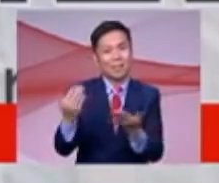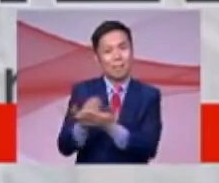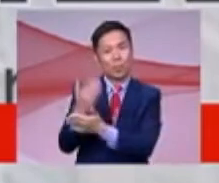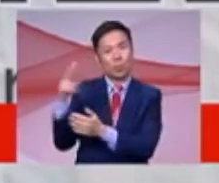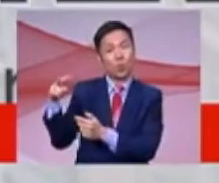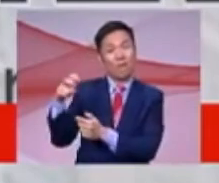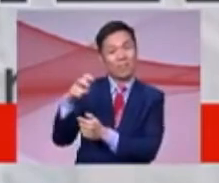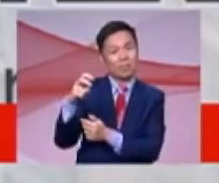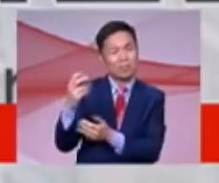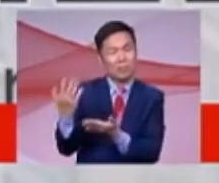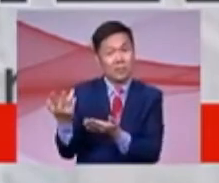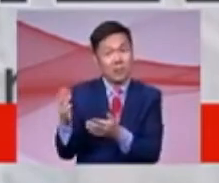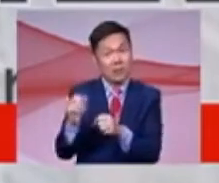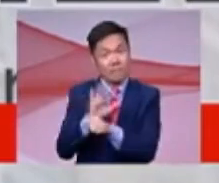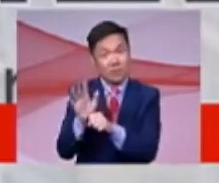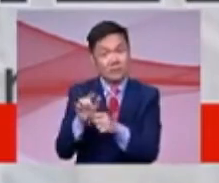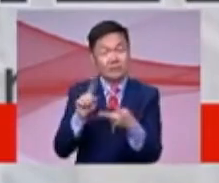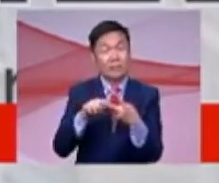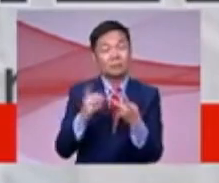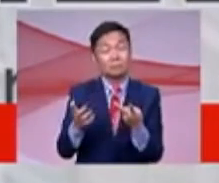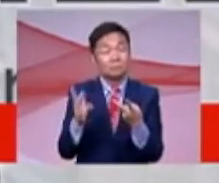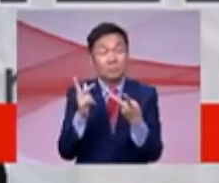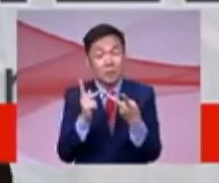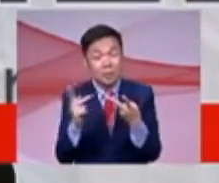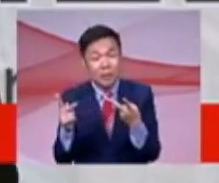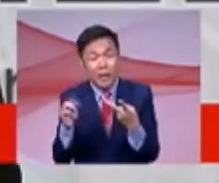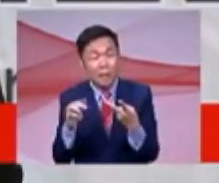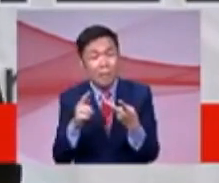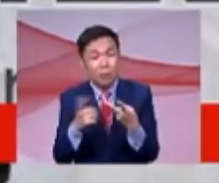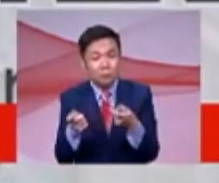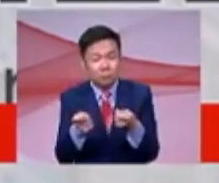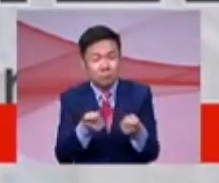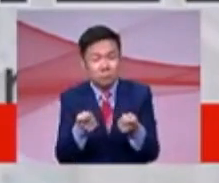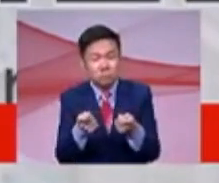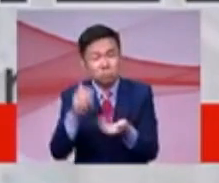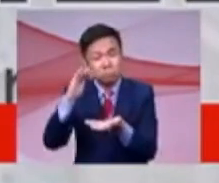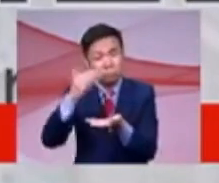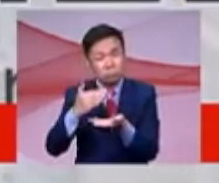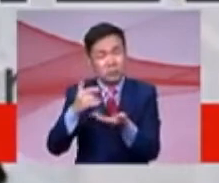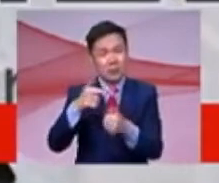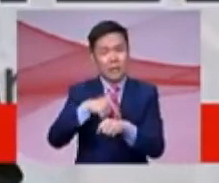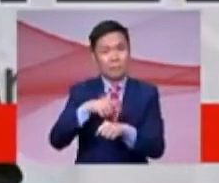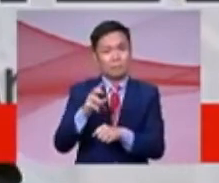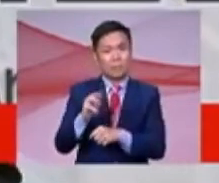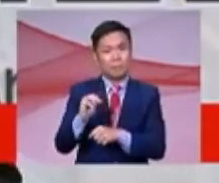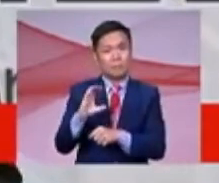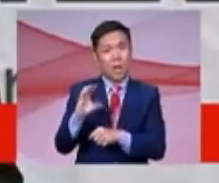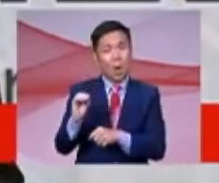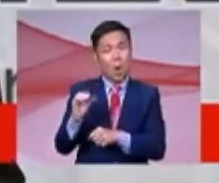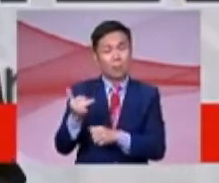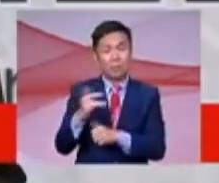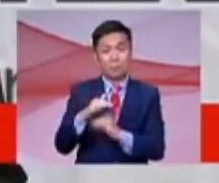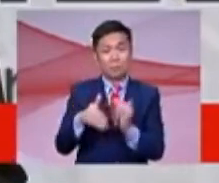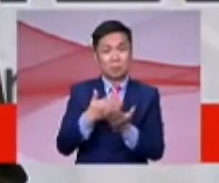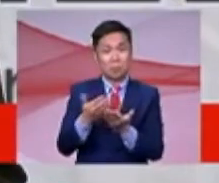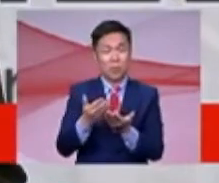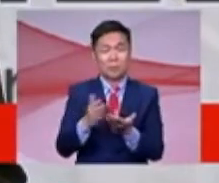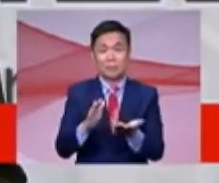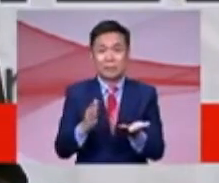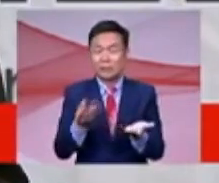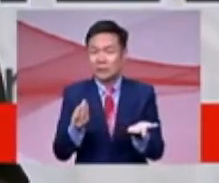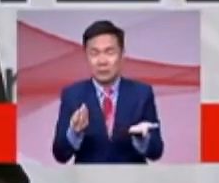far? And how does KKM plan to bring down the case numbers during this MCO when all economic activities seem